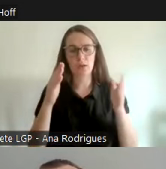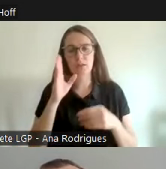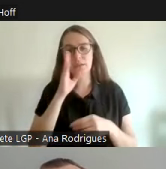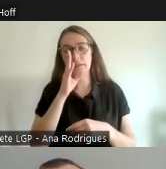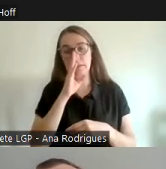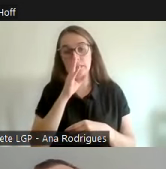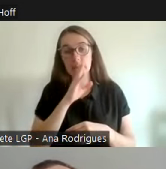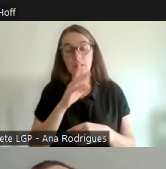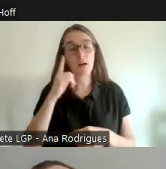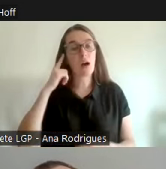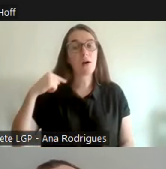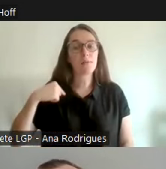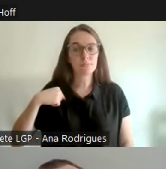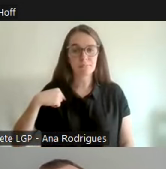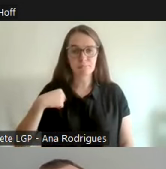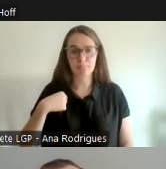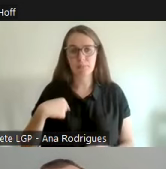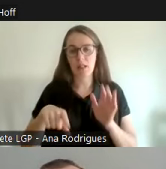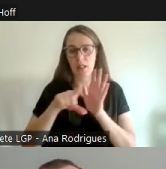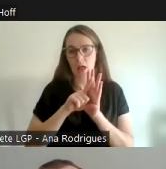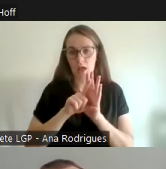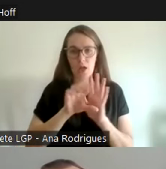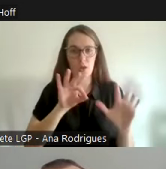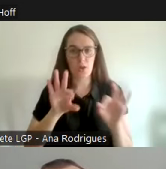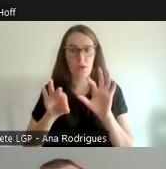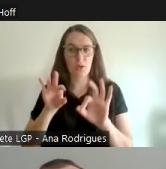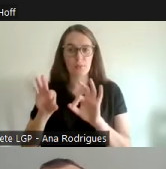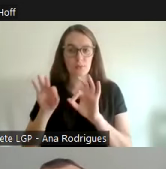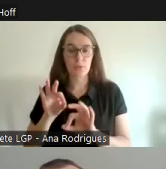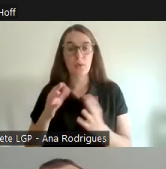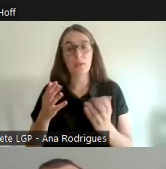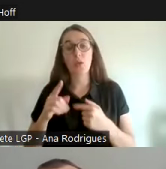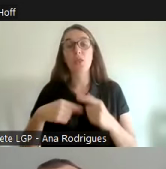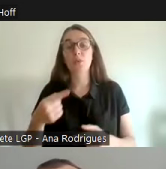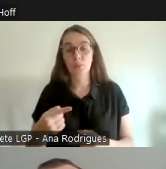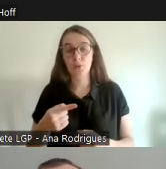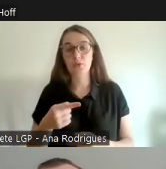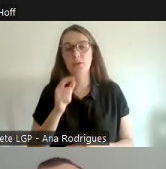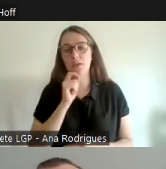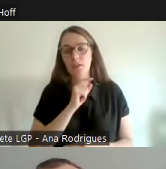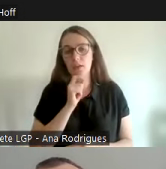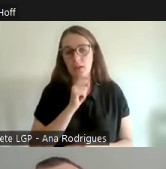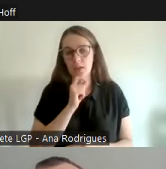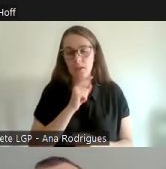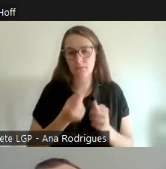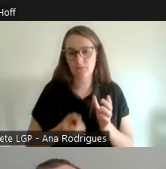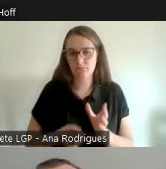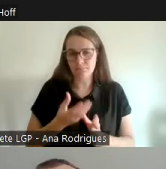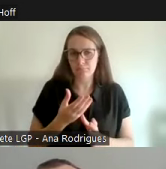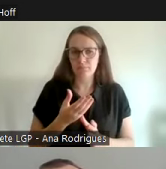legal options, and therefore the raising of the legal literacy may promote